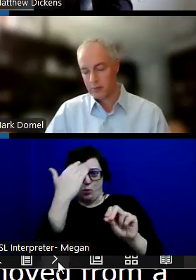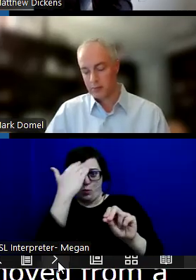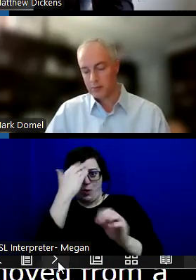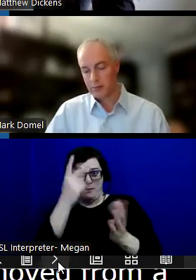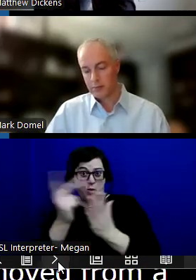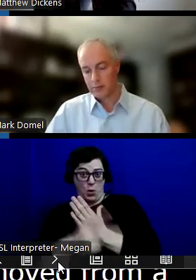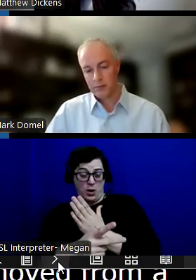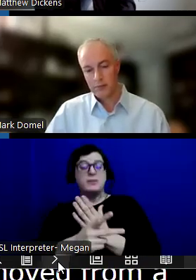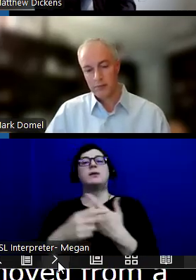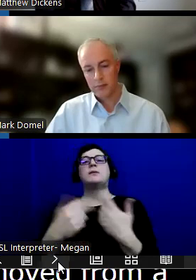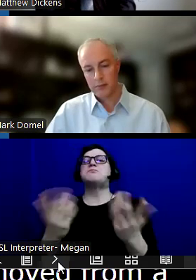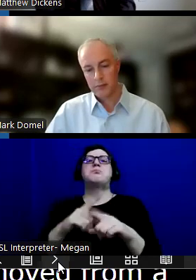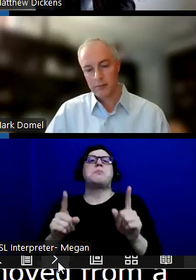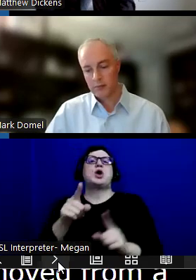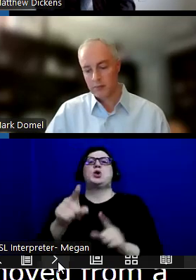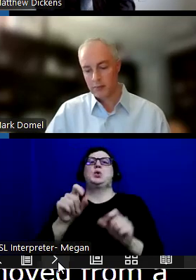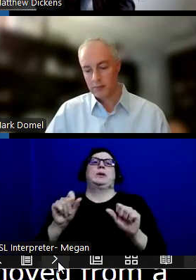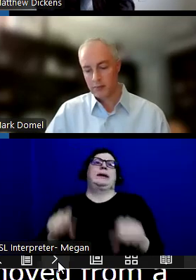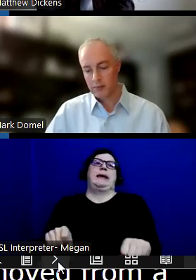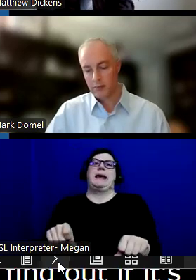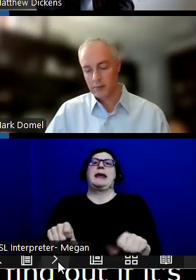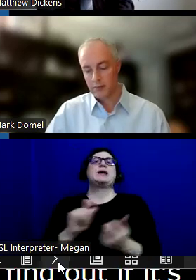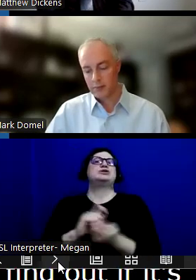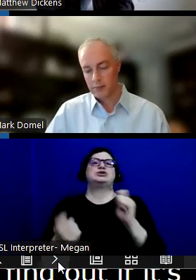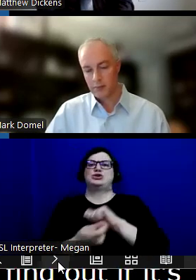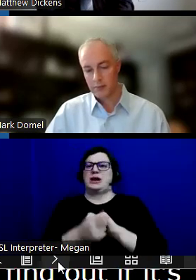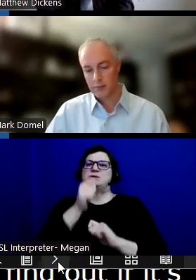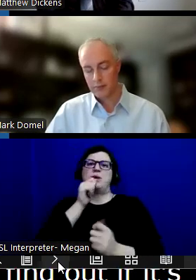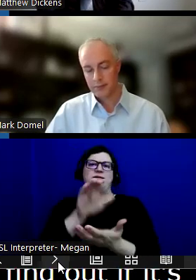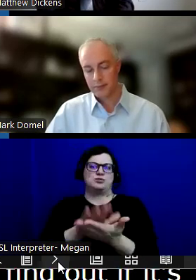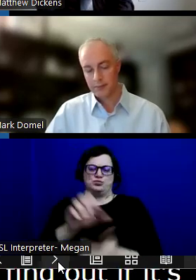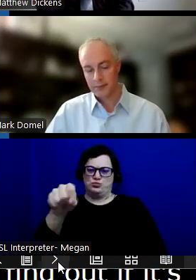you certainly can change private schools.